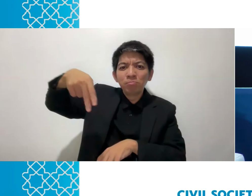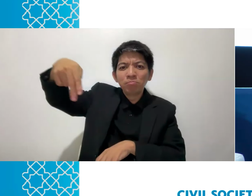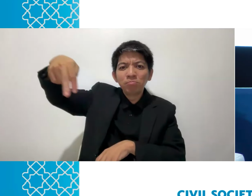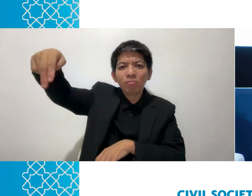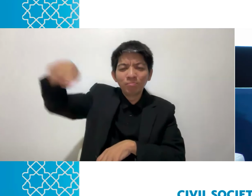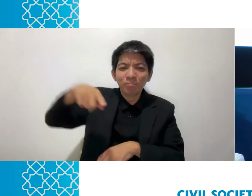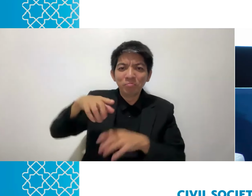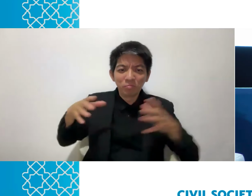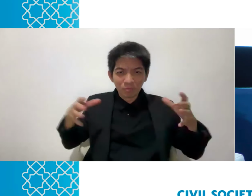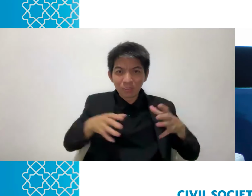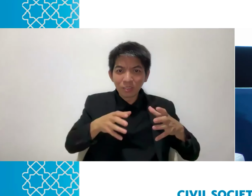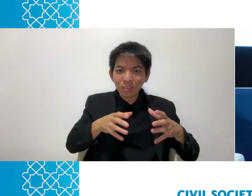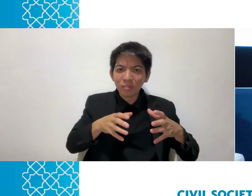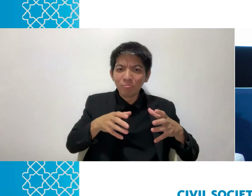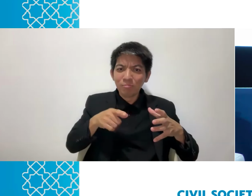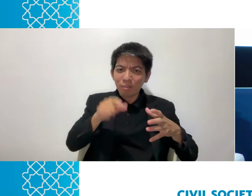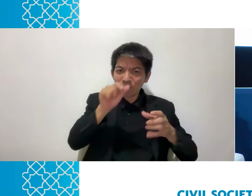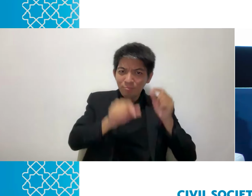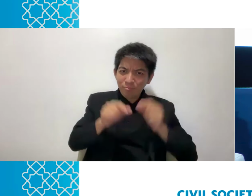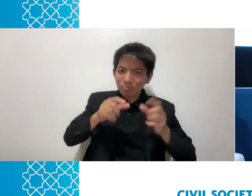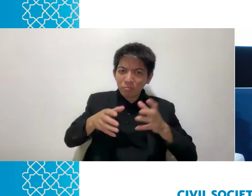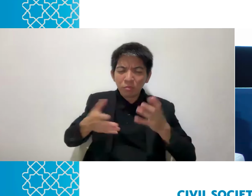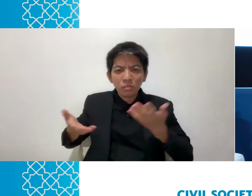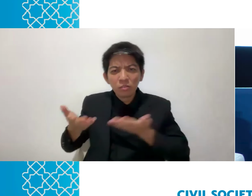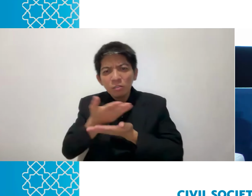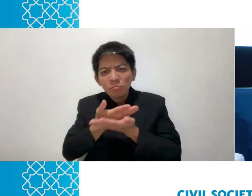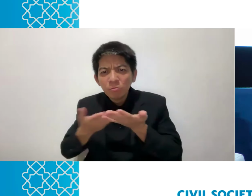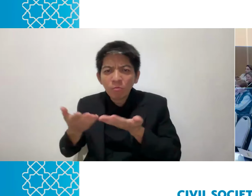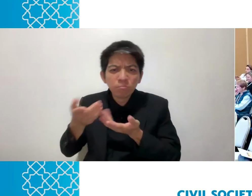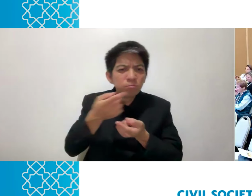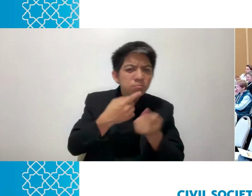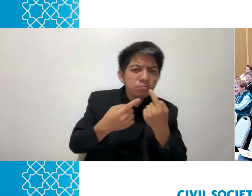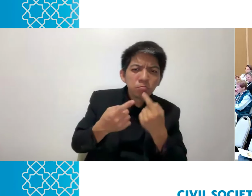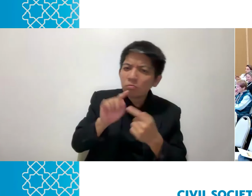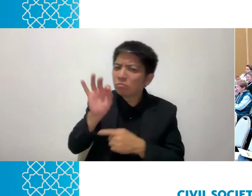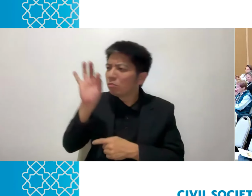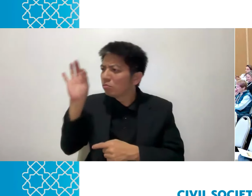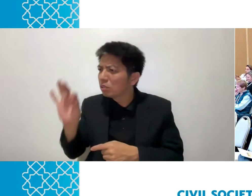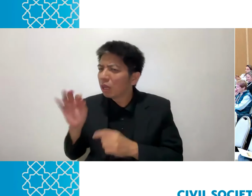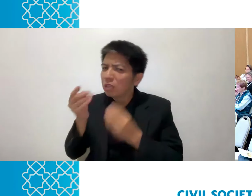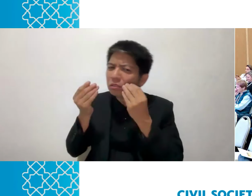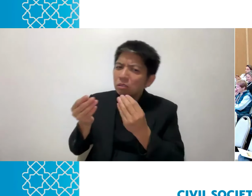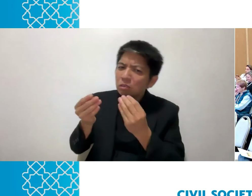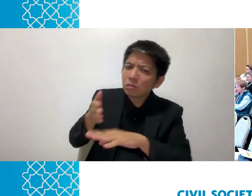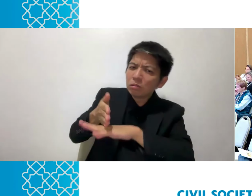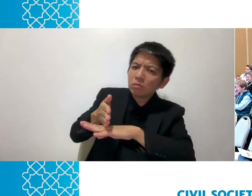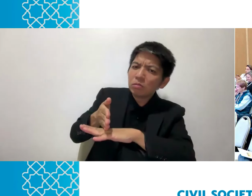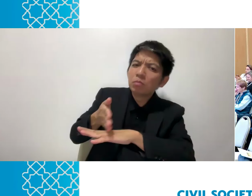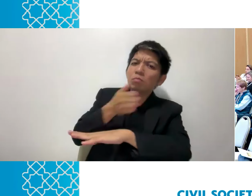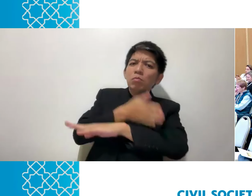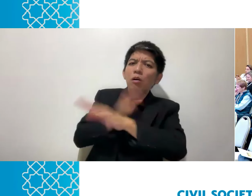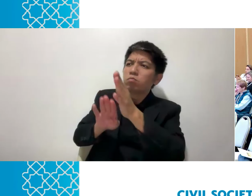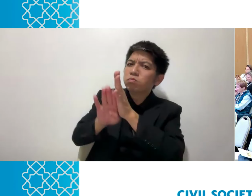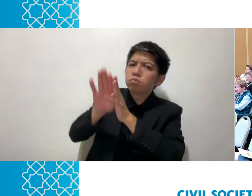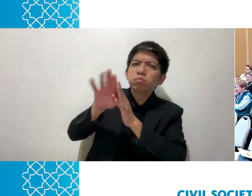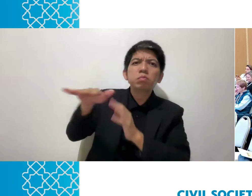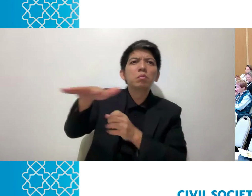we improve this area in order for you guys to walking again in the same